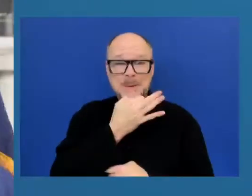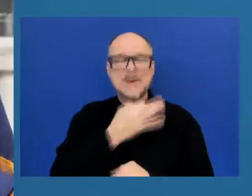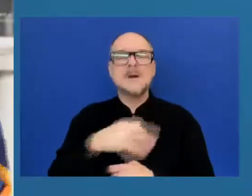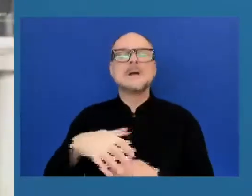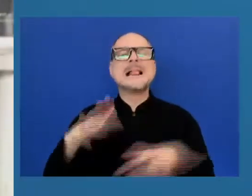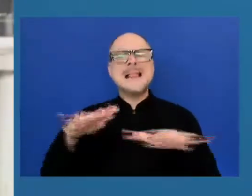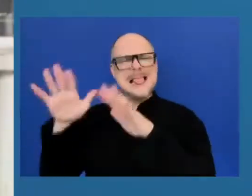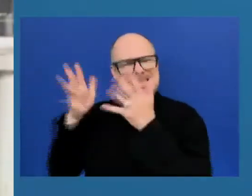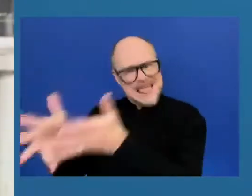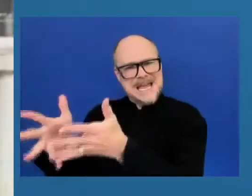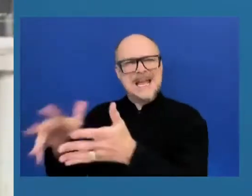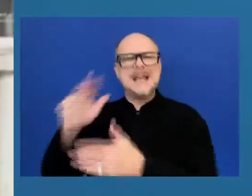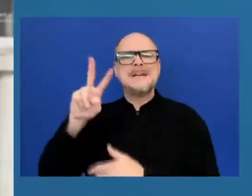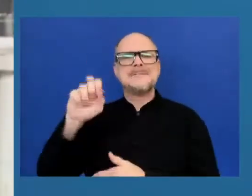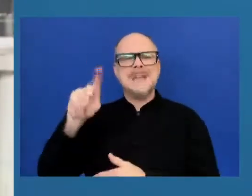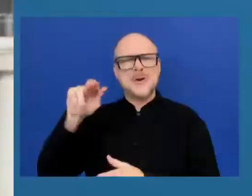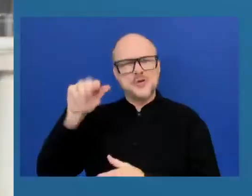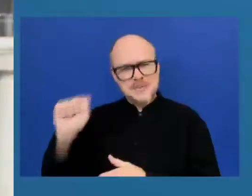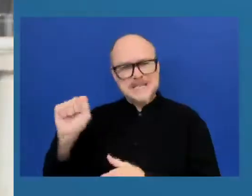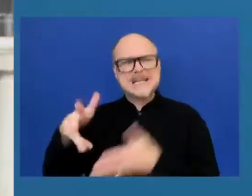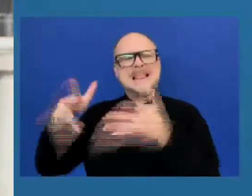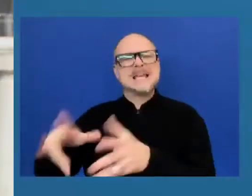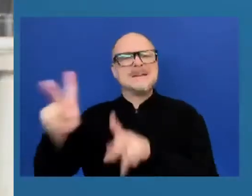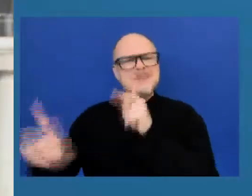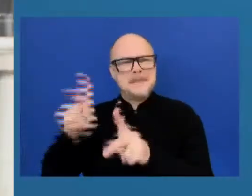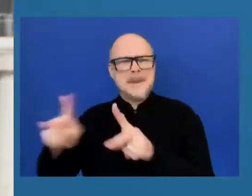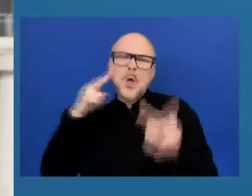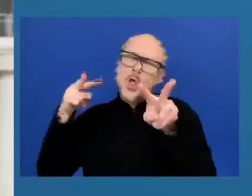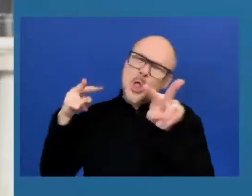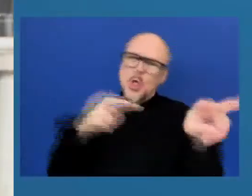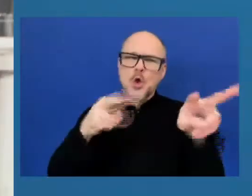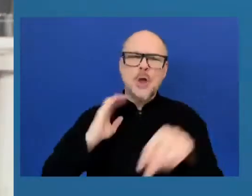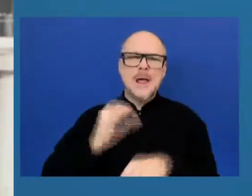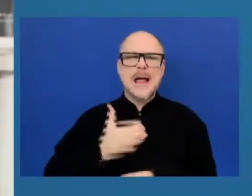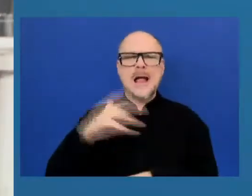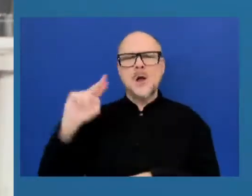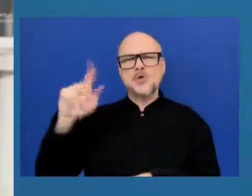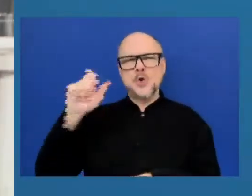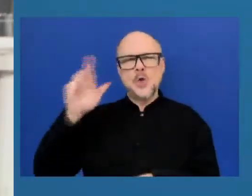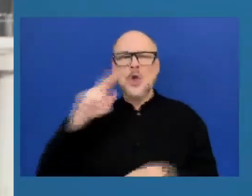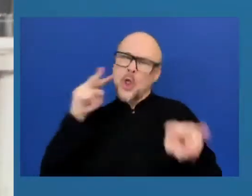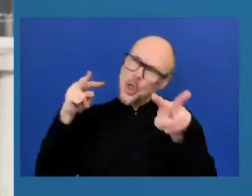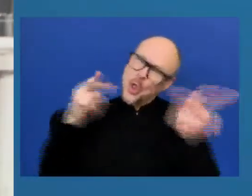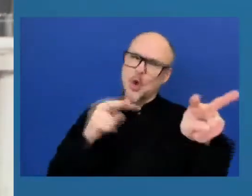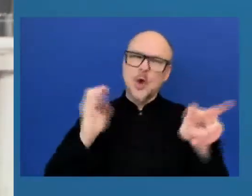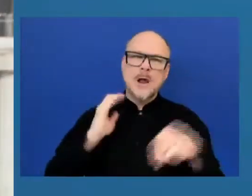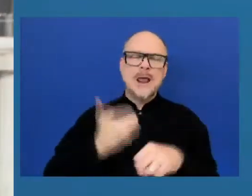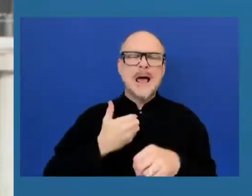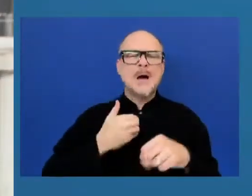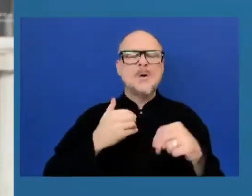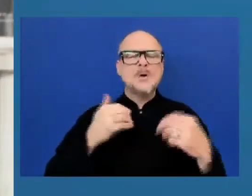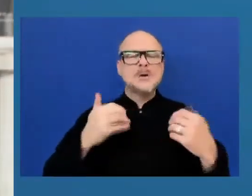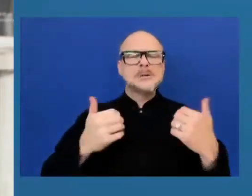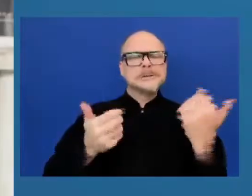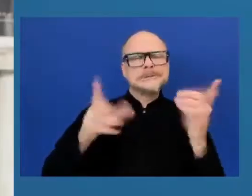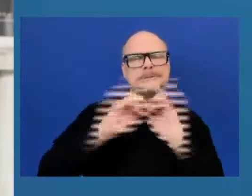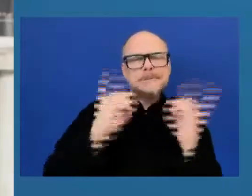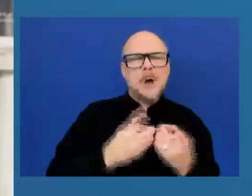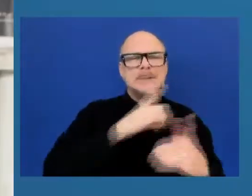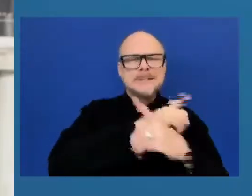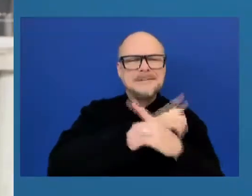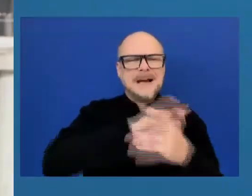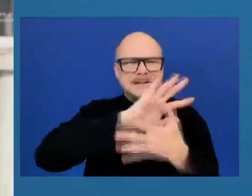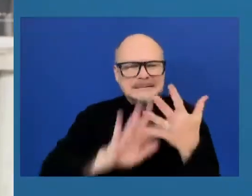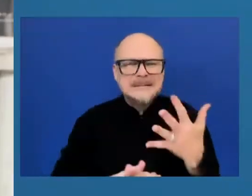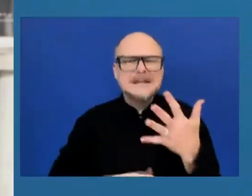Administration alone. Leave all these, leave the people who keep an eye on our nuclear stockpile. Don't be firing them. Go help make this operation more efficient. That's